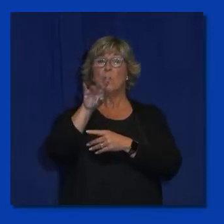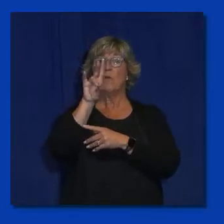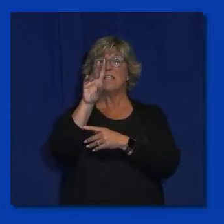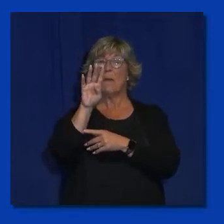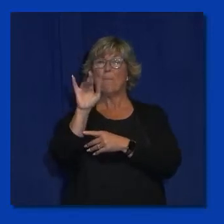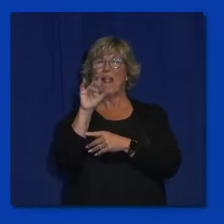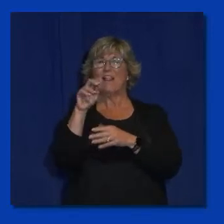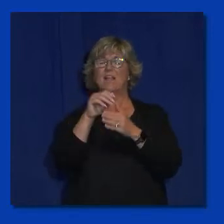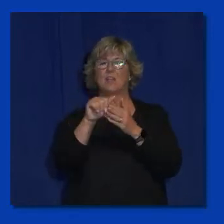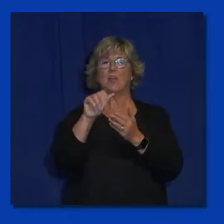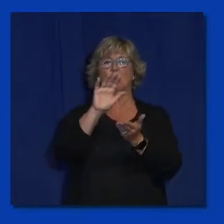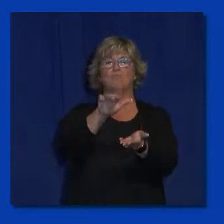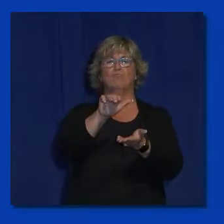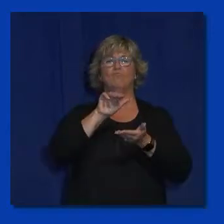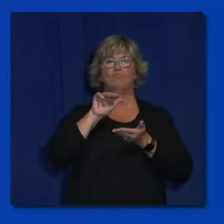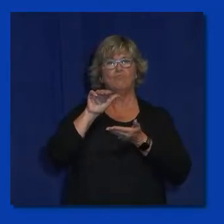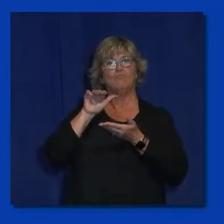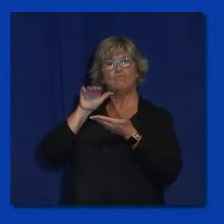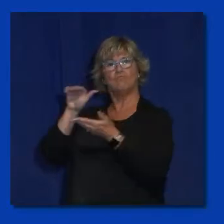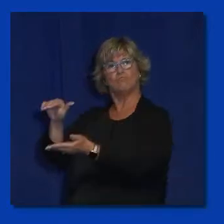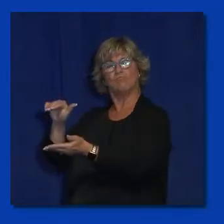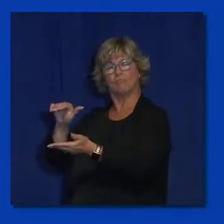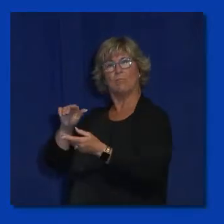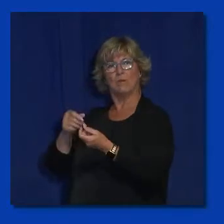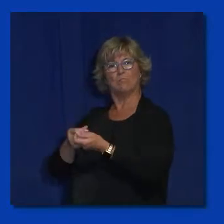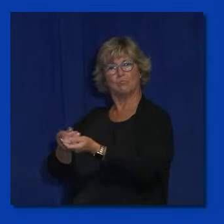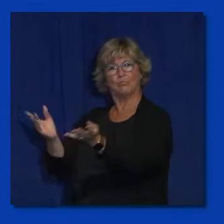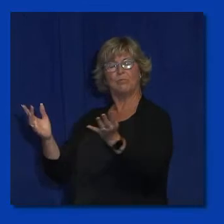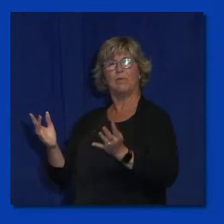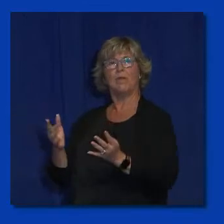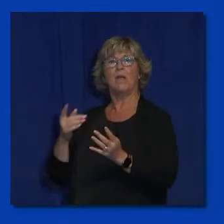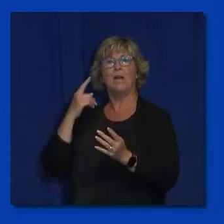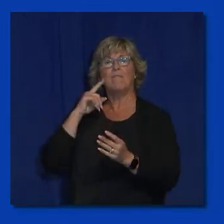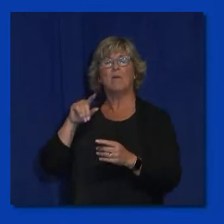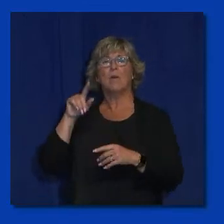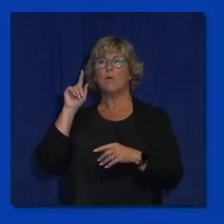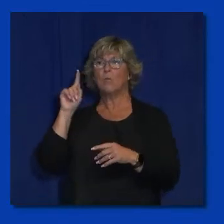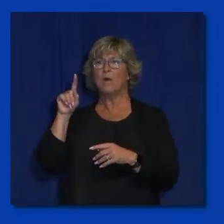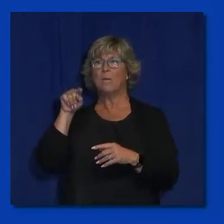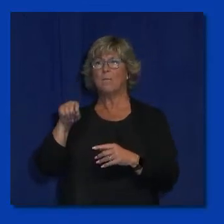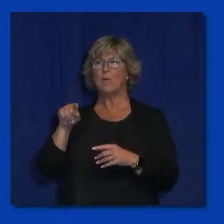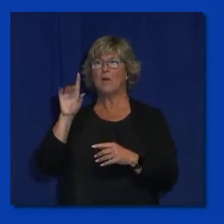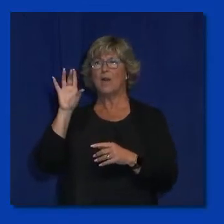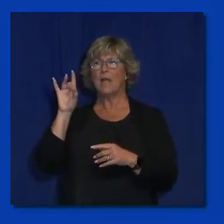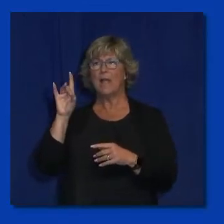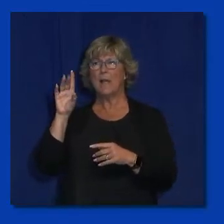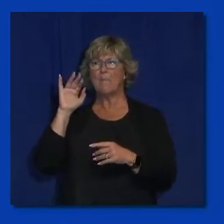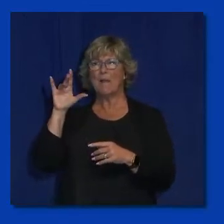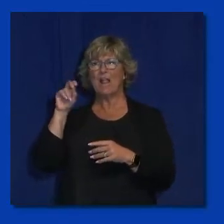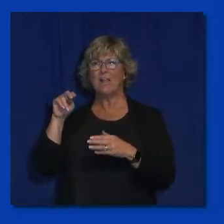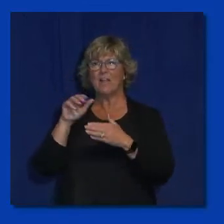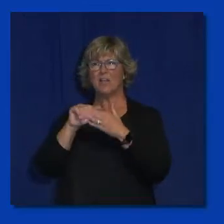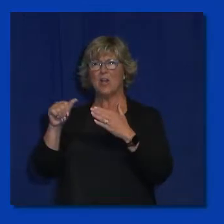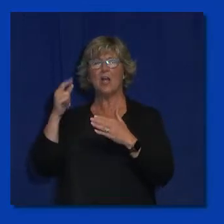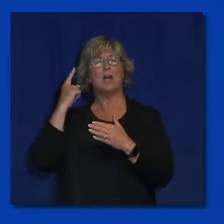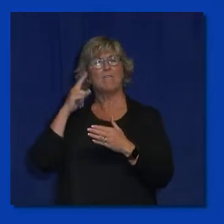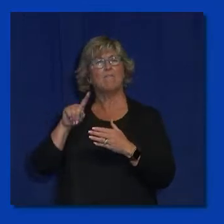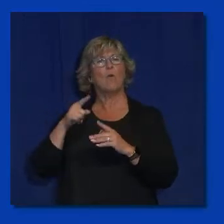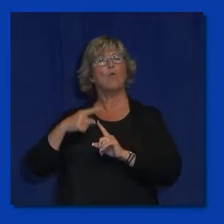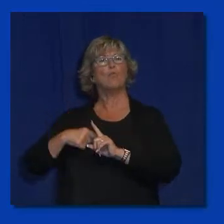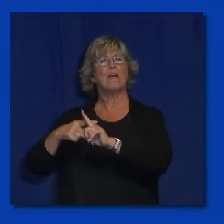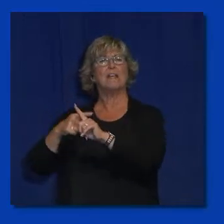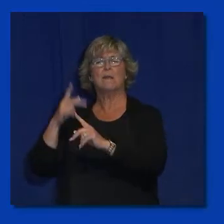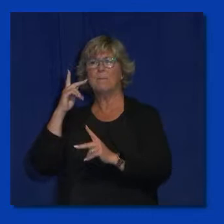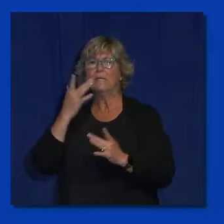billion for an $8.1 billion total program to address the rental anxieties that so